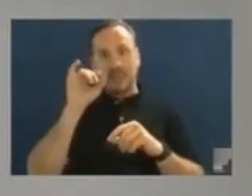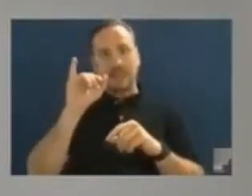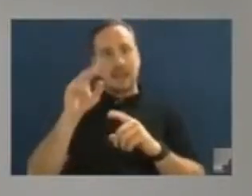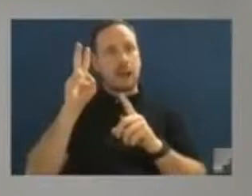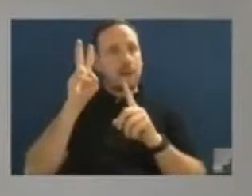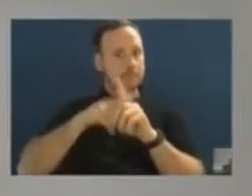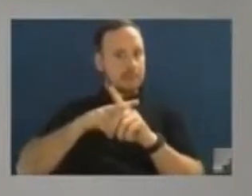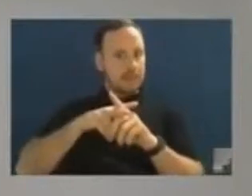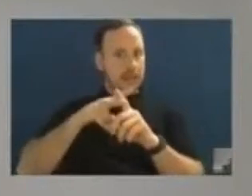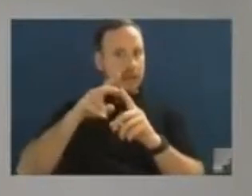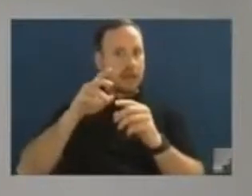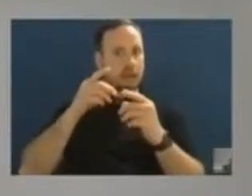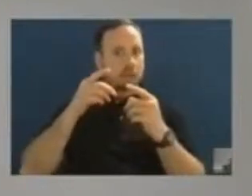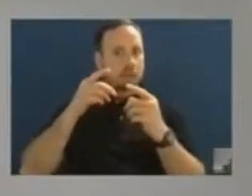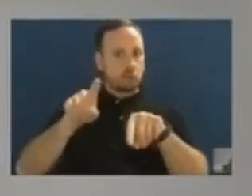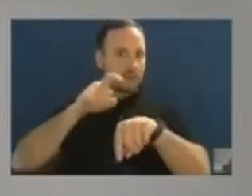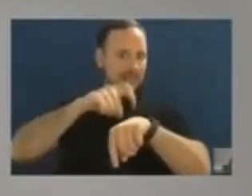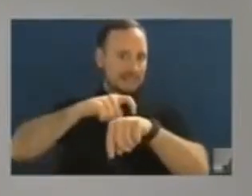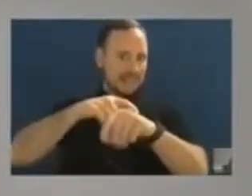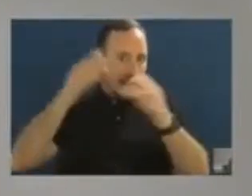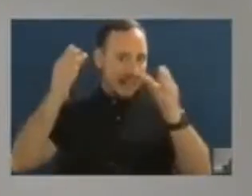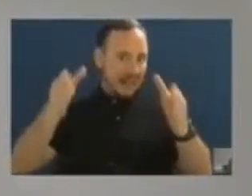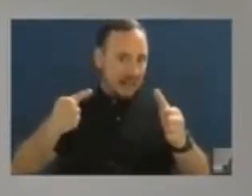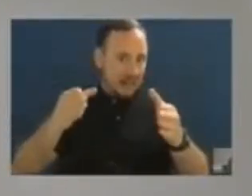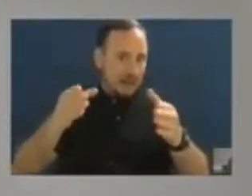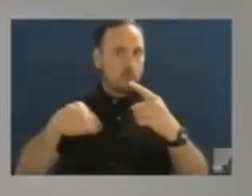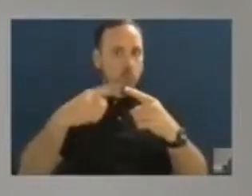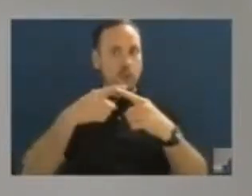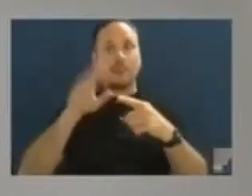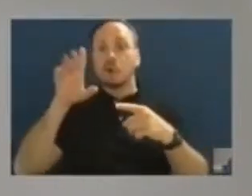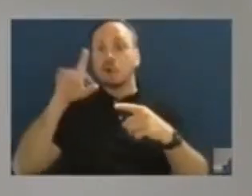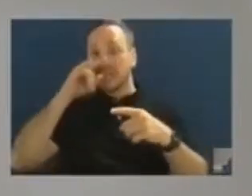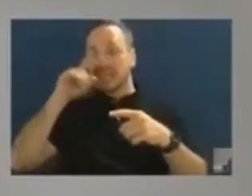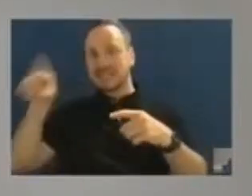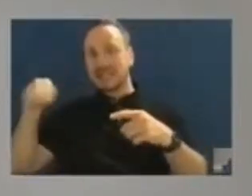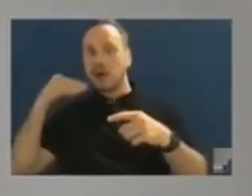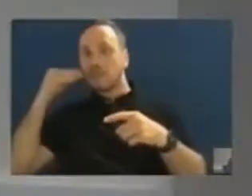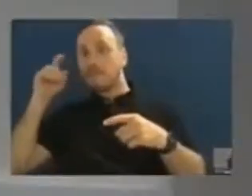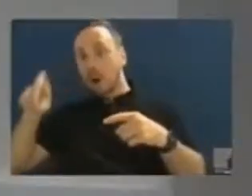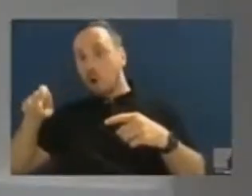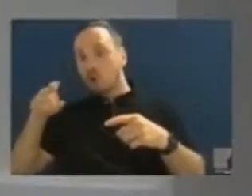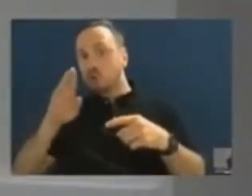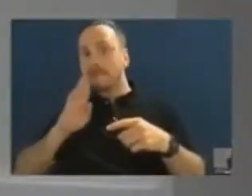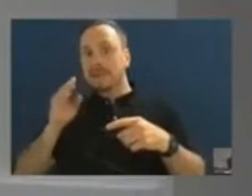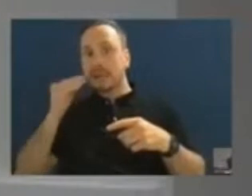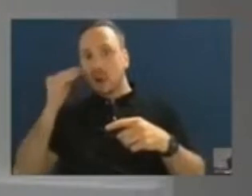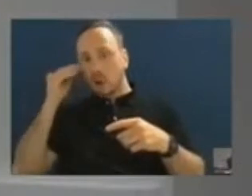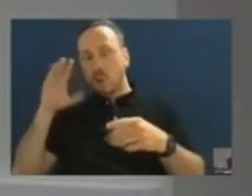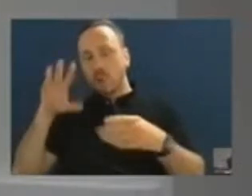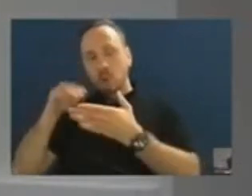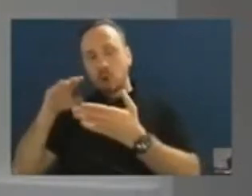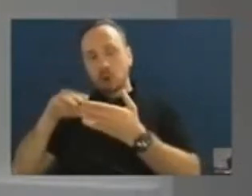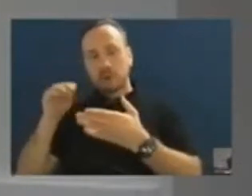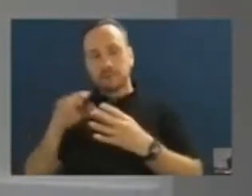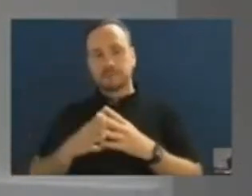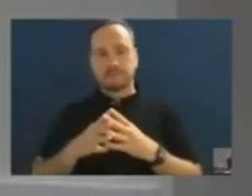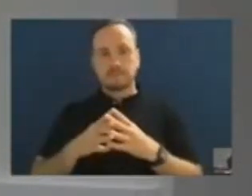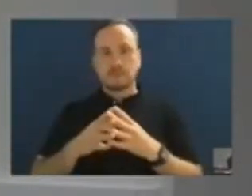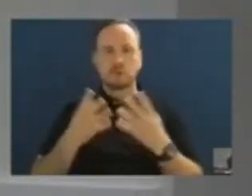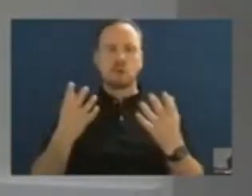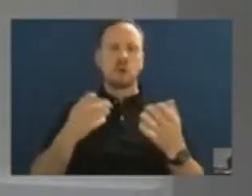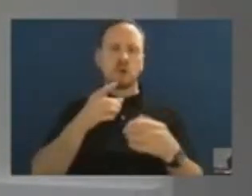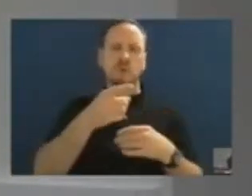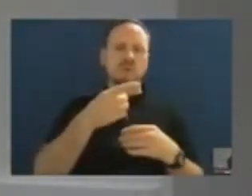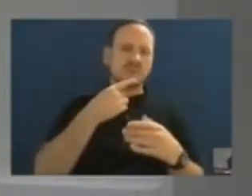Thank you. You're welcome. So a couple questions on furloughs. Is there a list of job classifications that would be